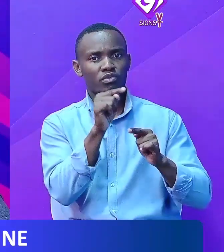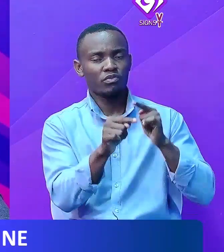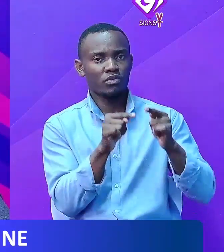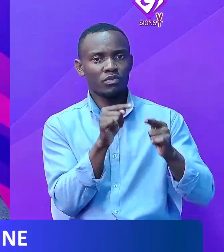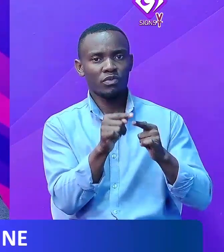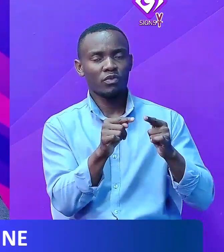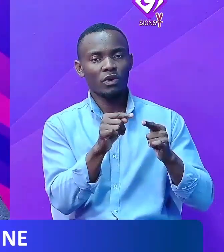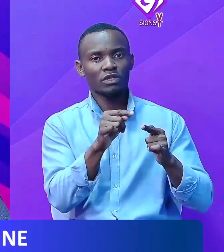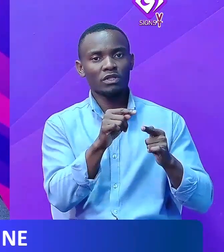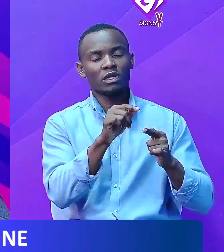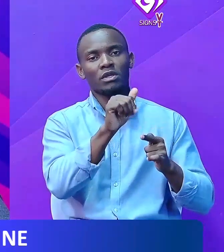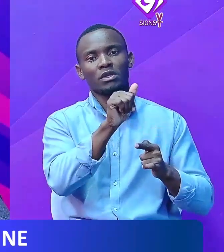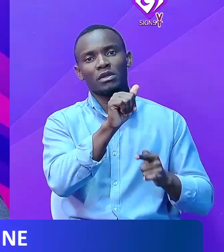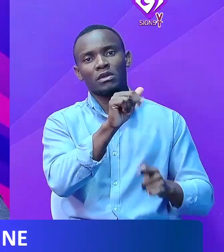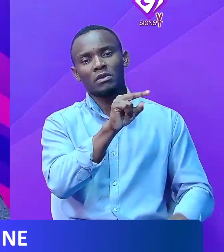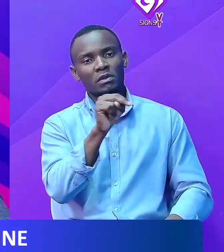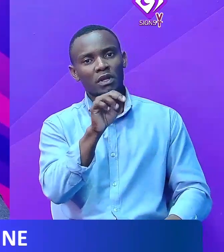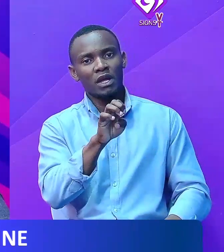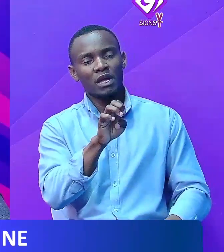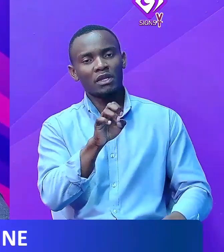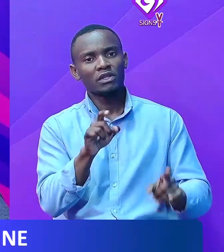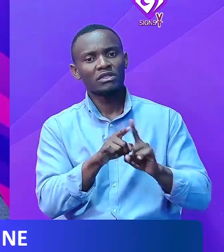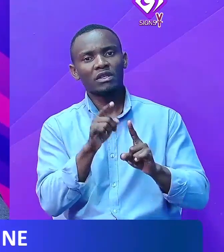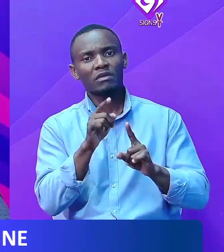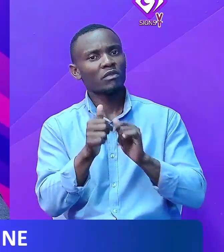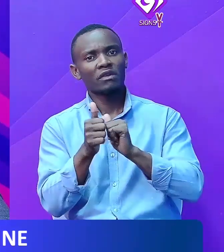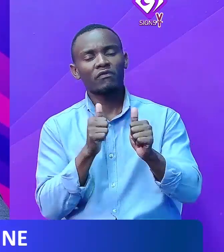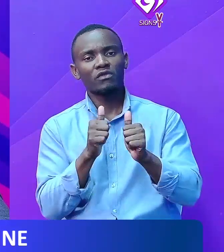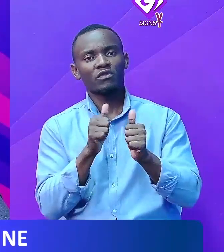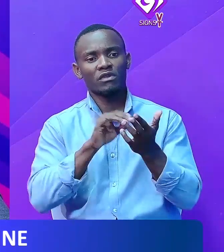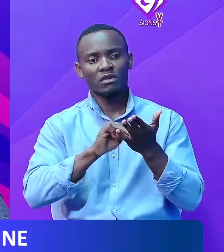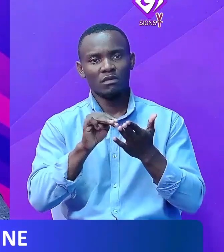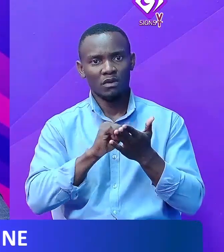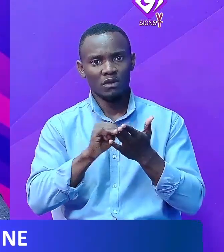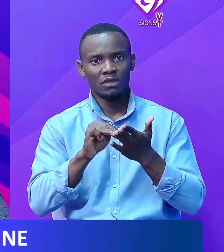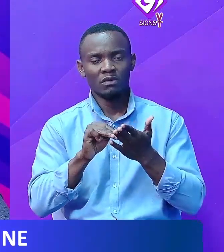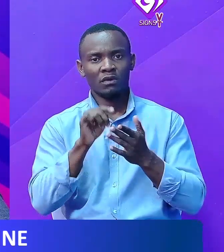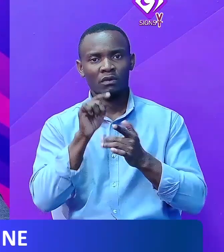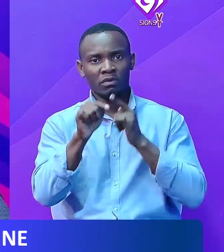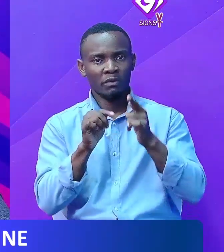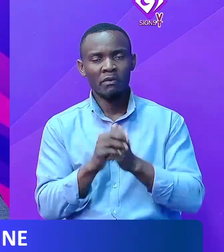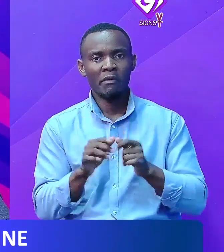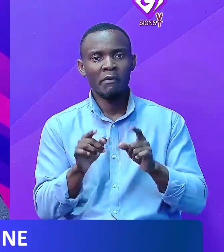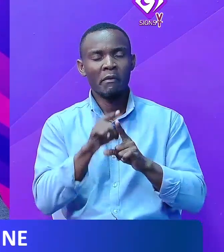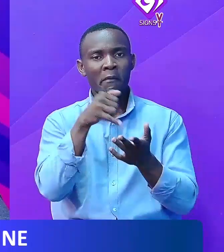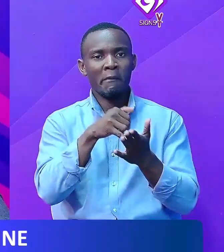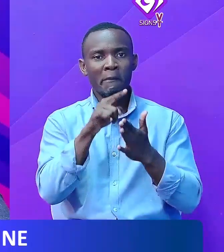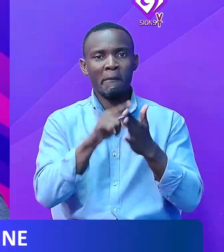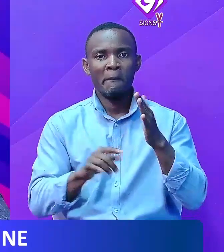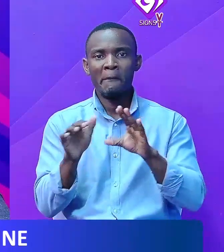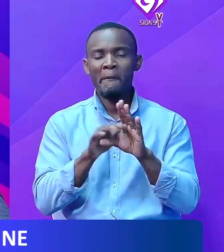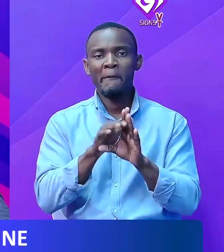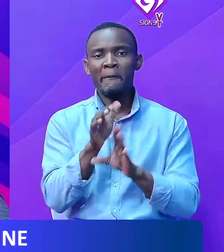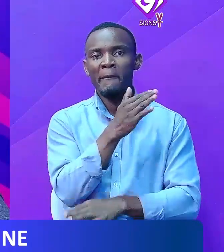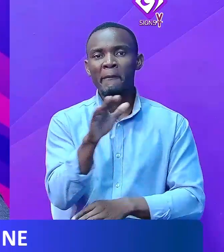the misogyny allegations. The former DP also included MPs from Kirinyaga County in his firing